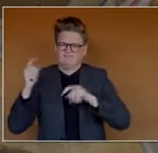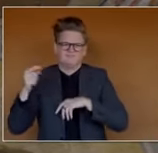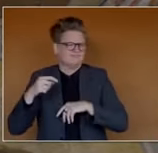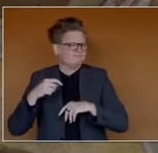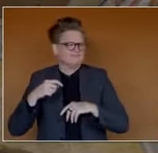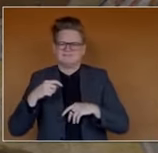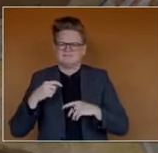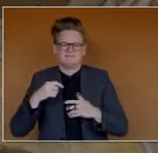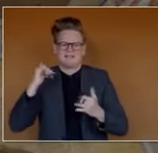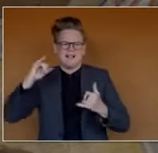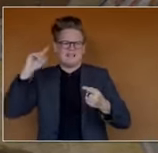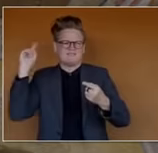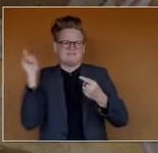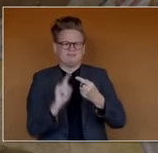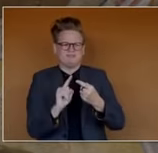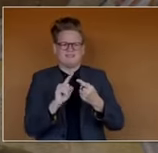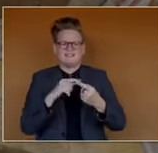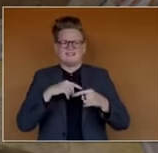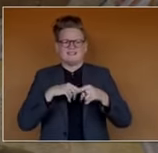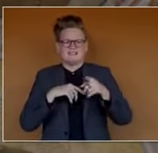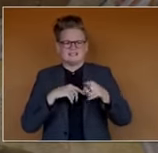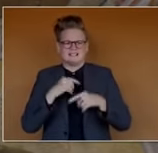223,000 tests came in yesterday,